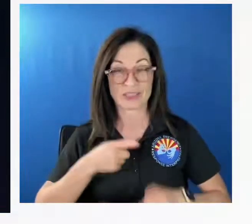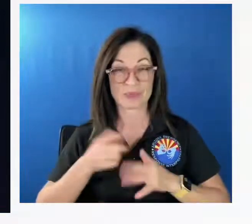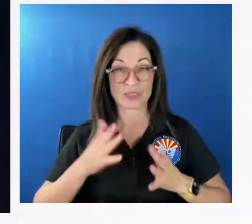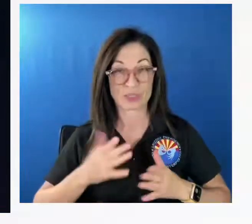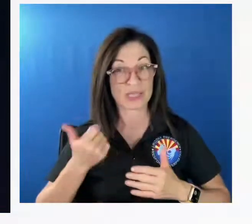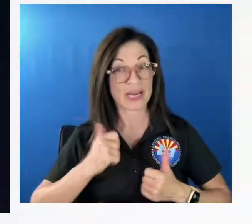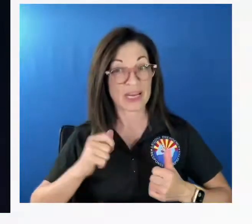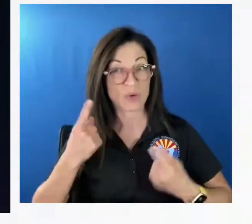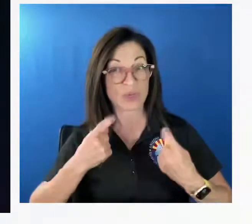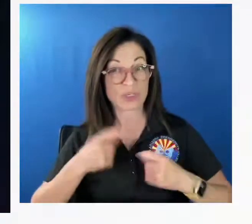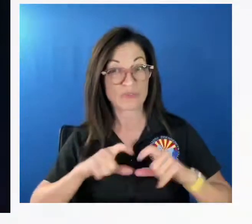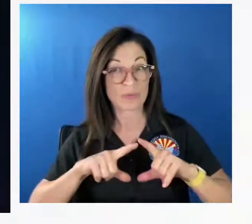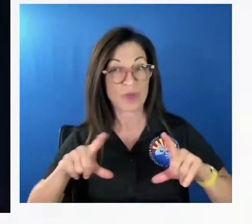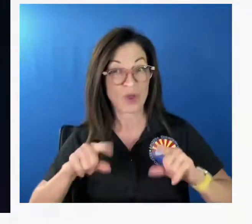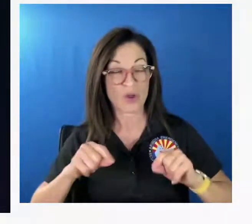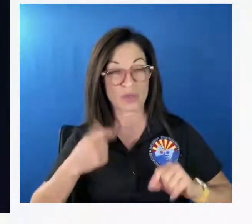cards?